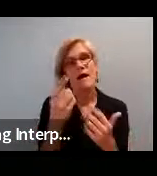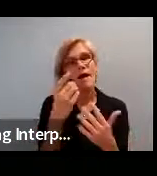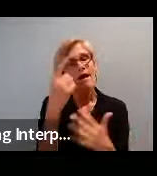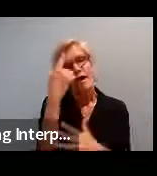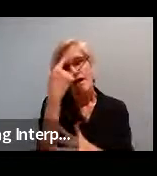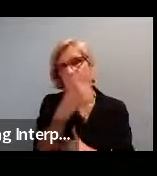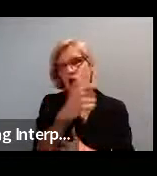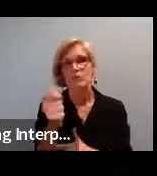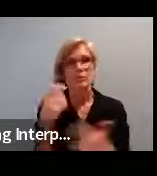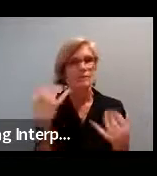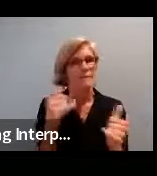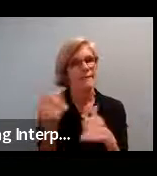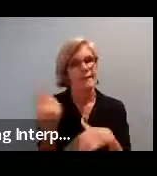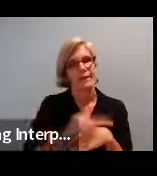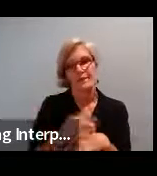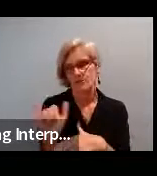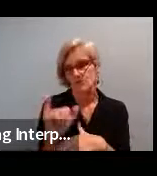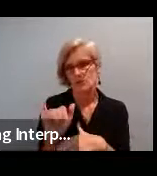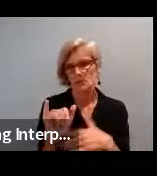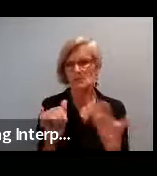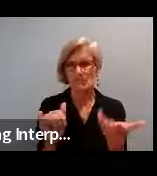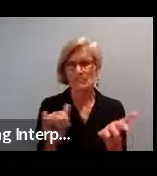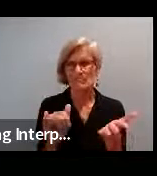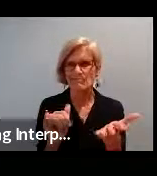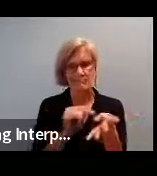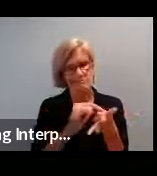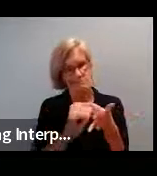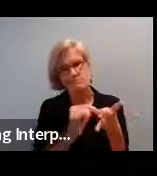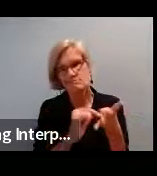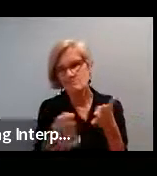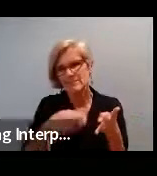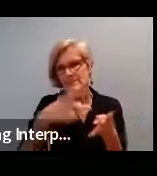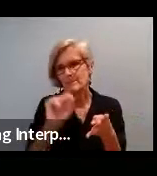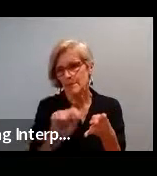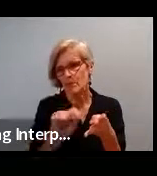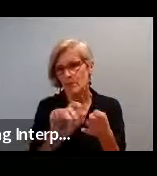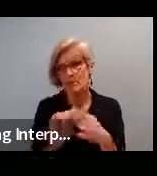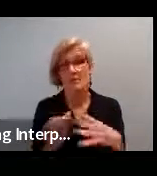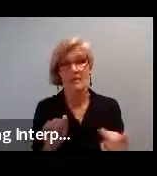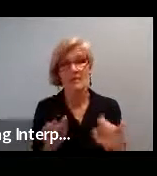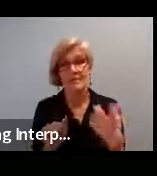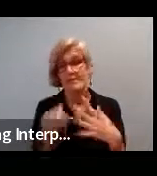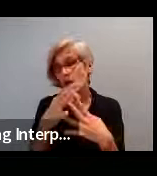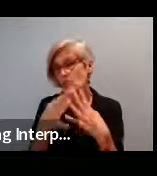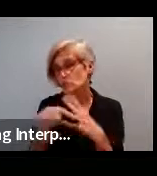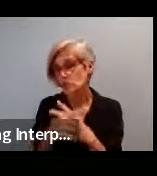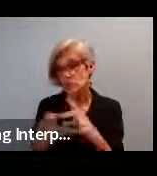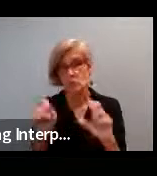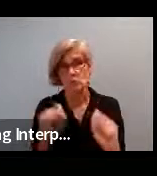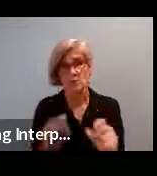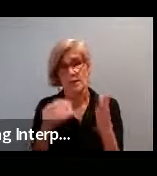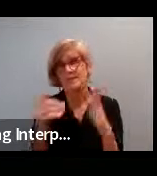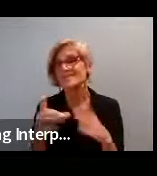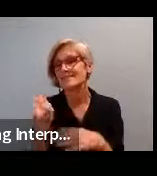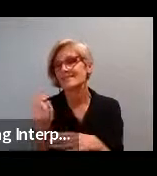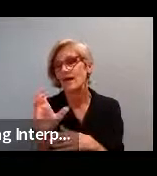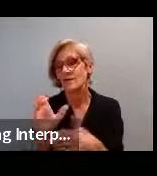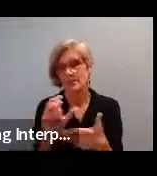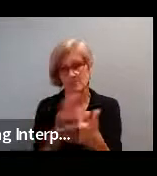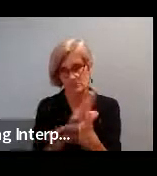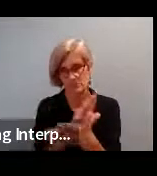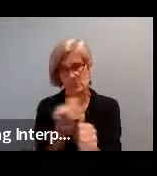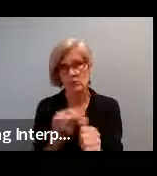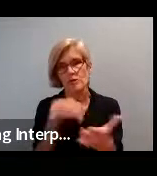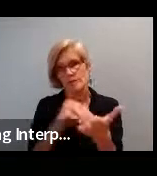around the similar time, mid-September. This is an optional doc for parents, families to put their contact information if